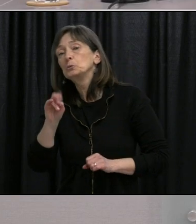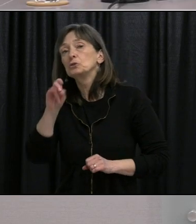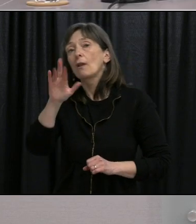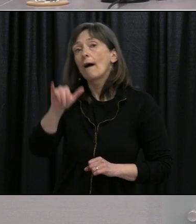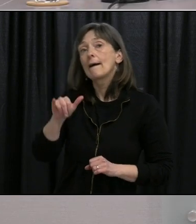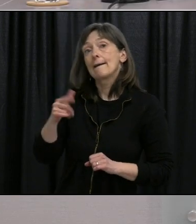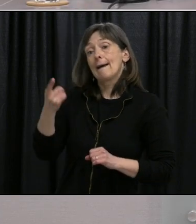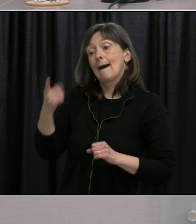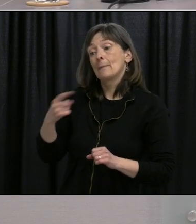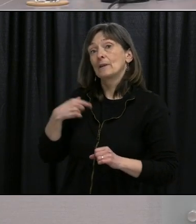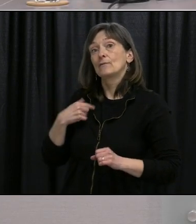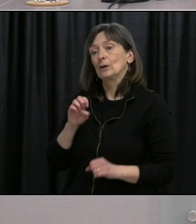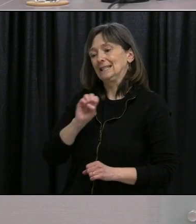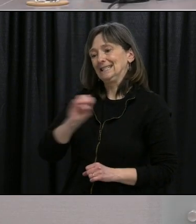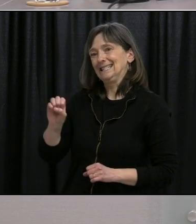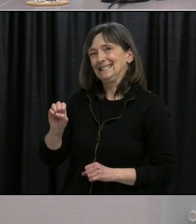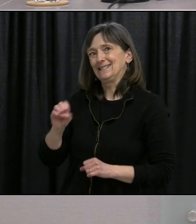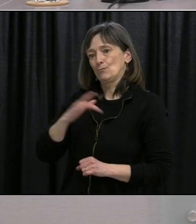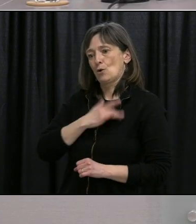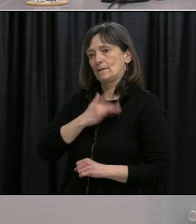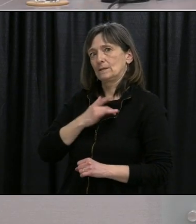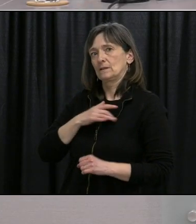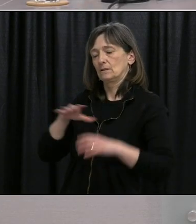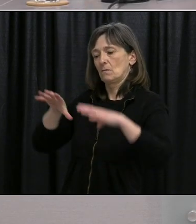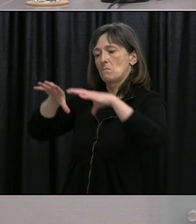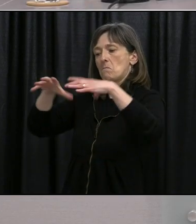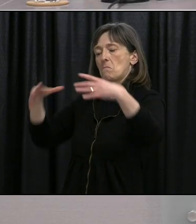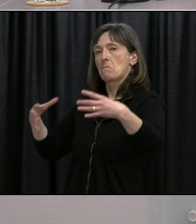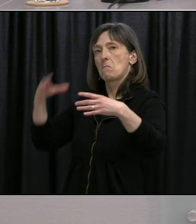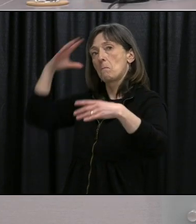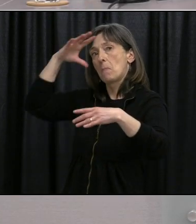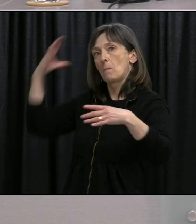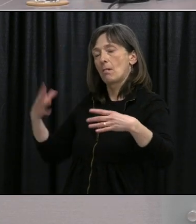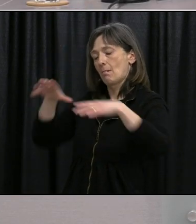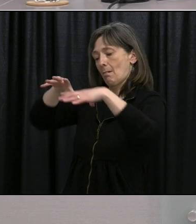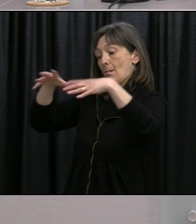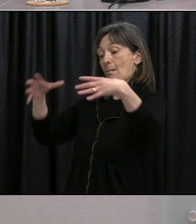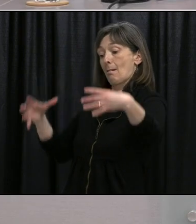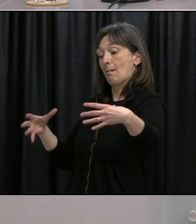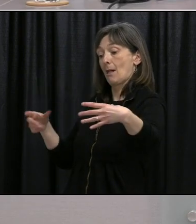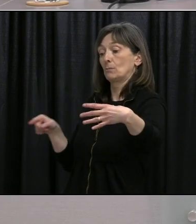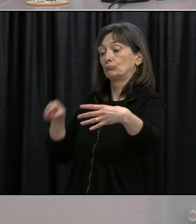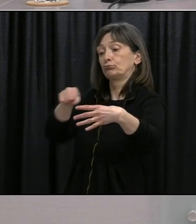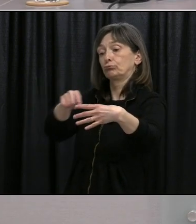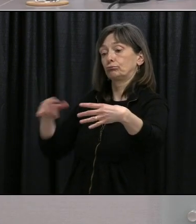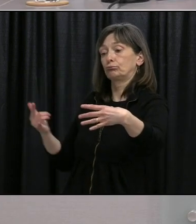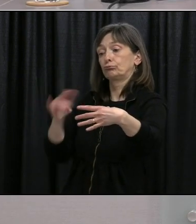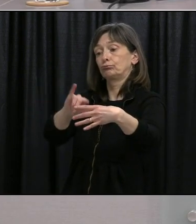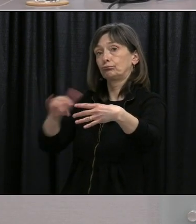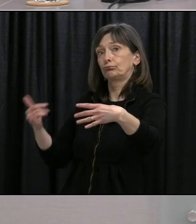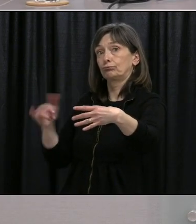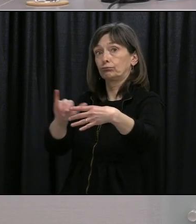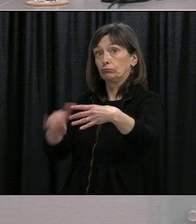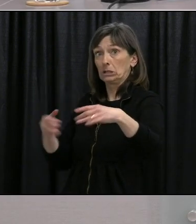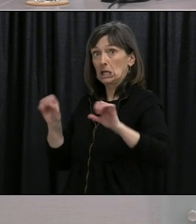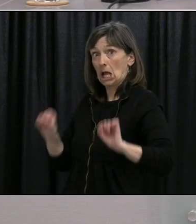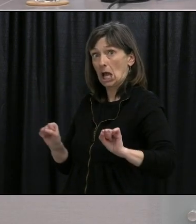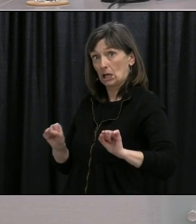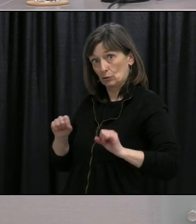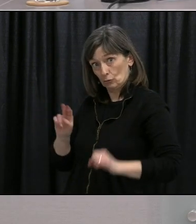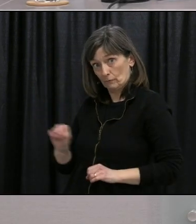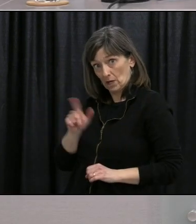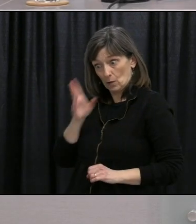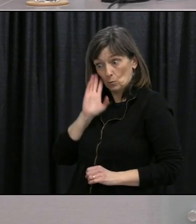July. Where do talks stand with other Atlantic provinces about doing this, and is this something that Newfoundland and Labrador will be participating in? Yeah,